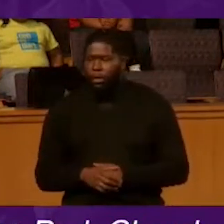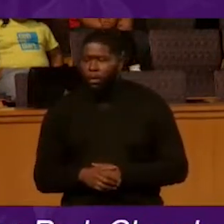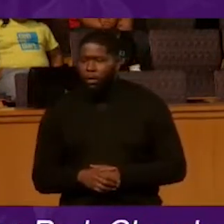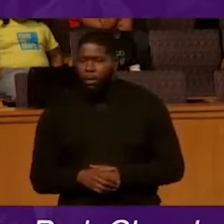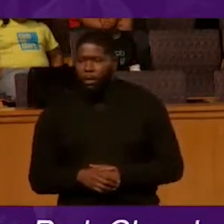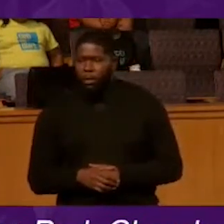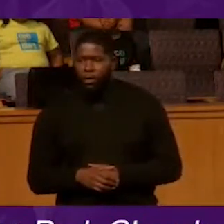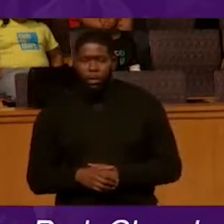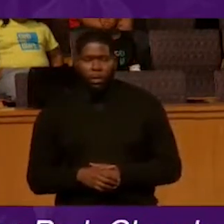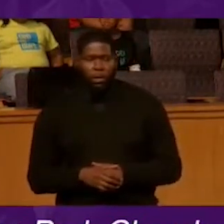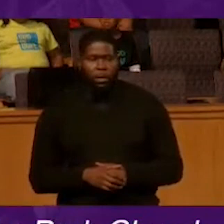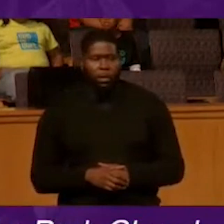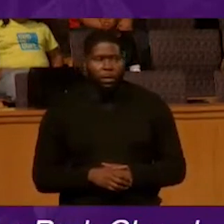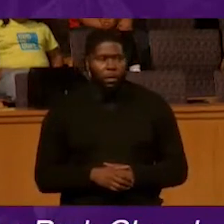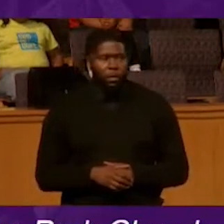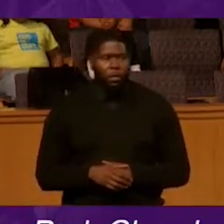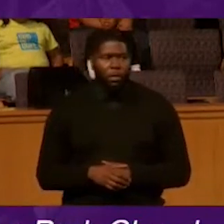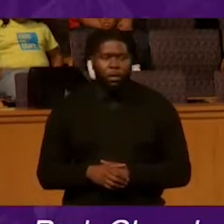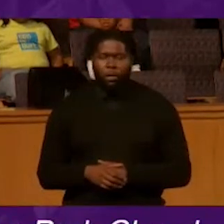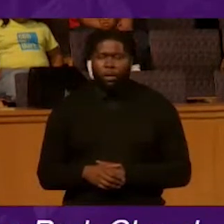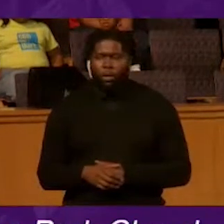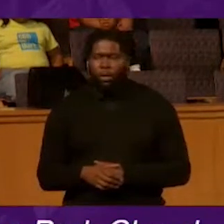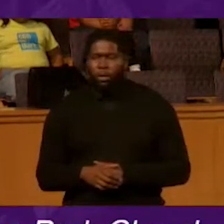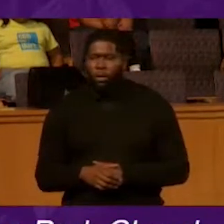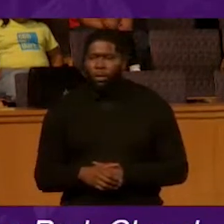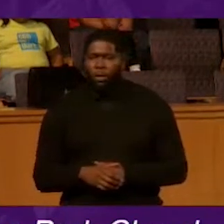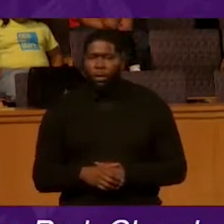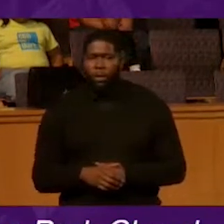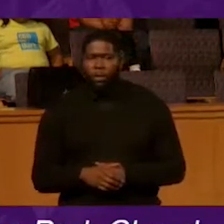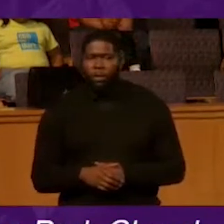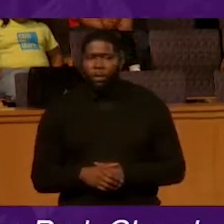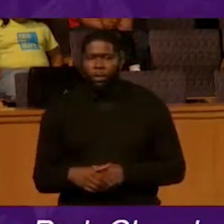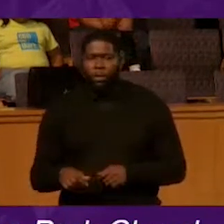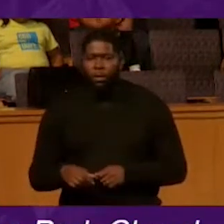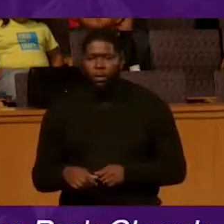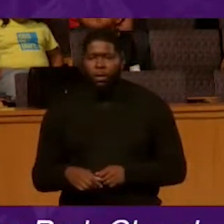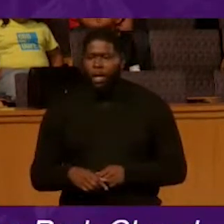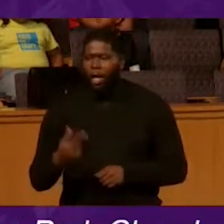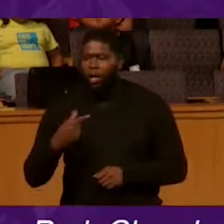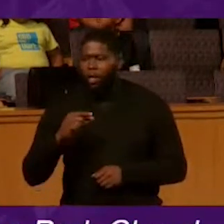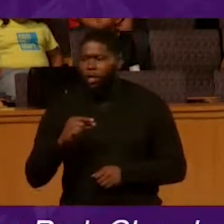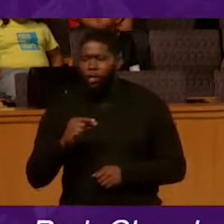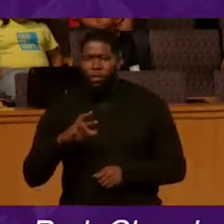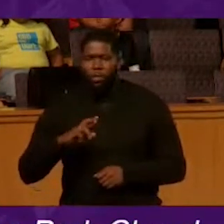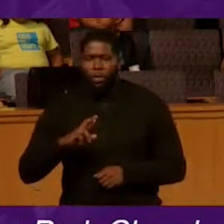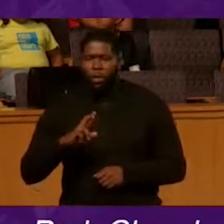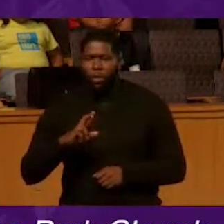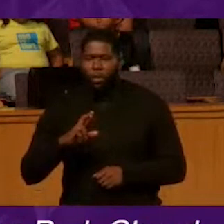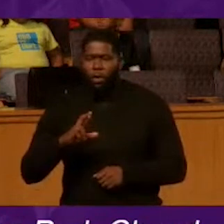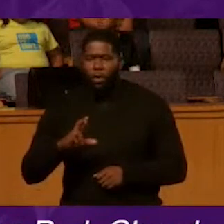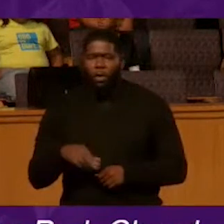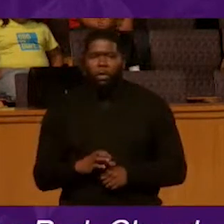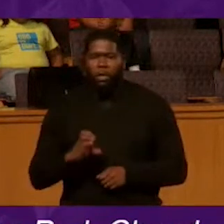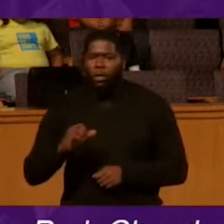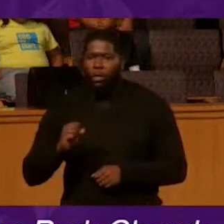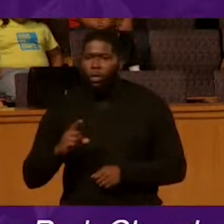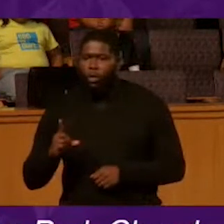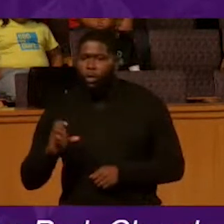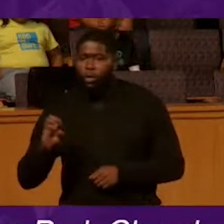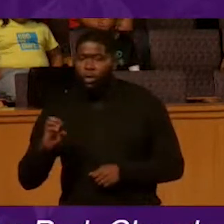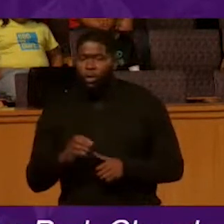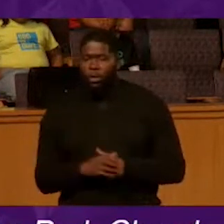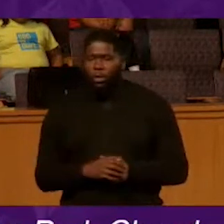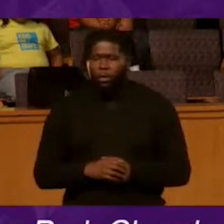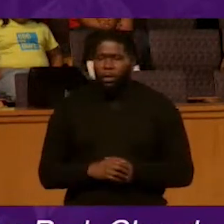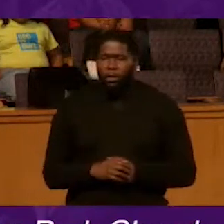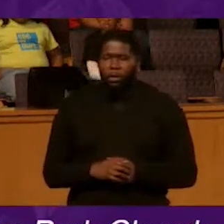And if you receive that card, there is a QR code on that card. You can actually scan that card to get the information that you will